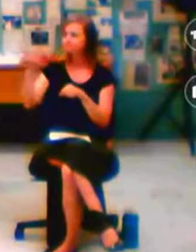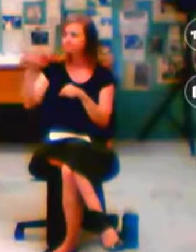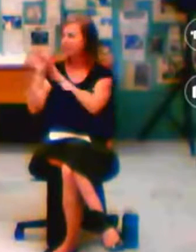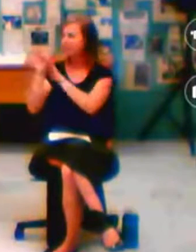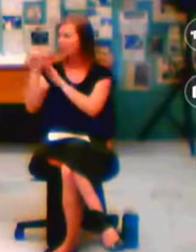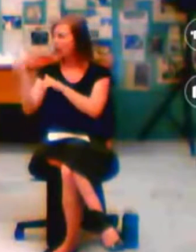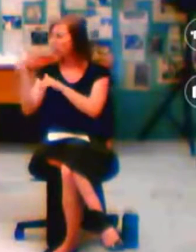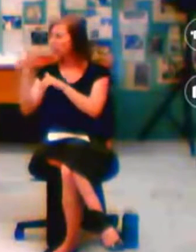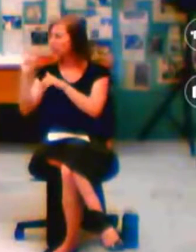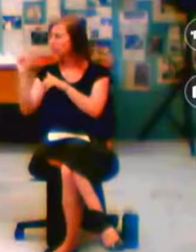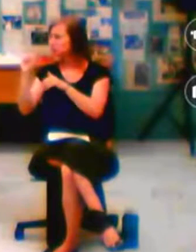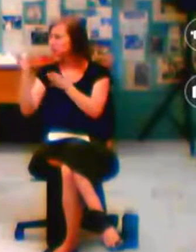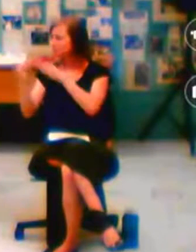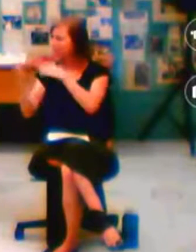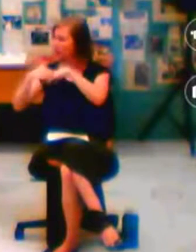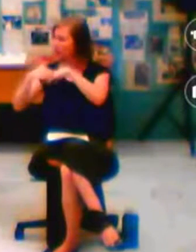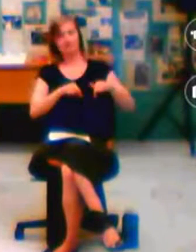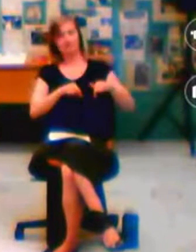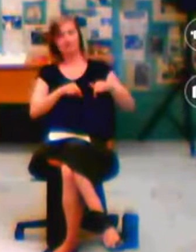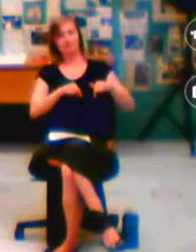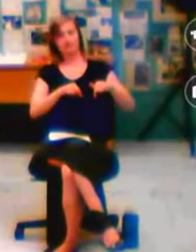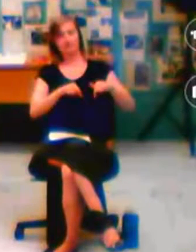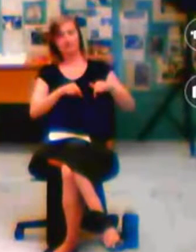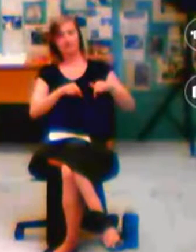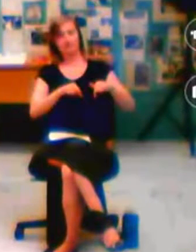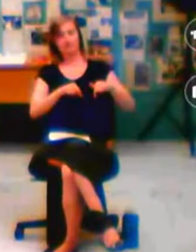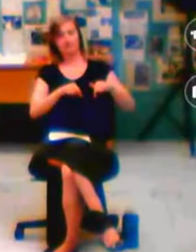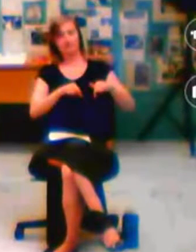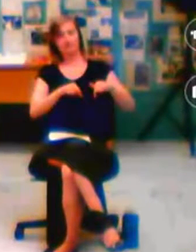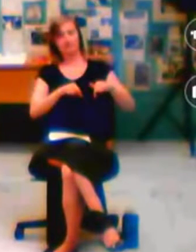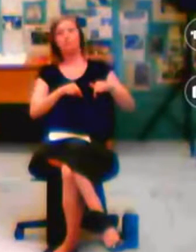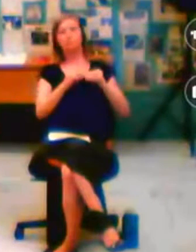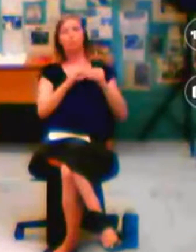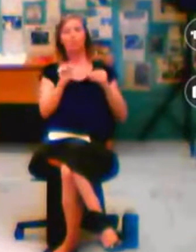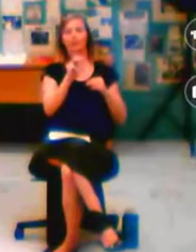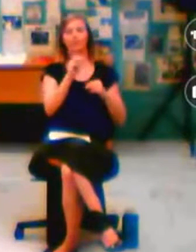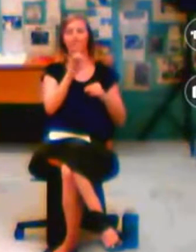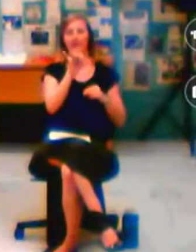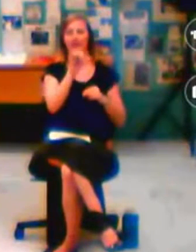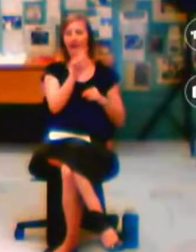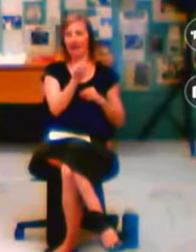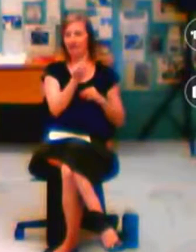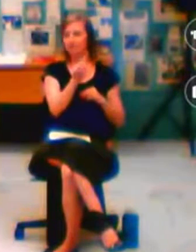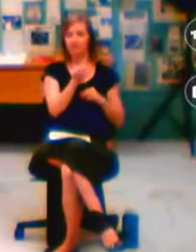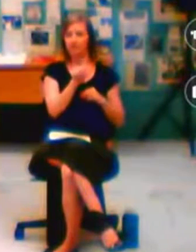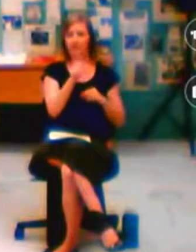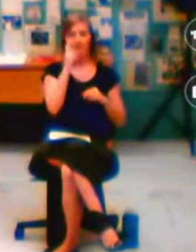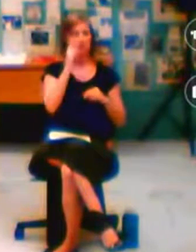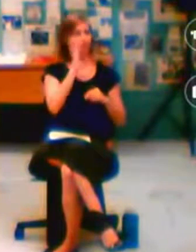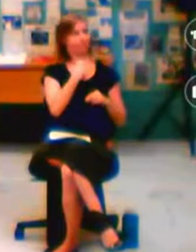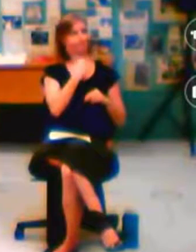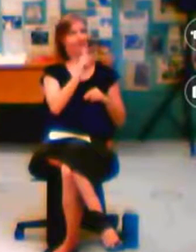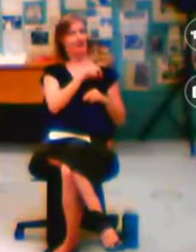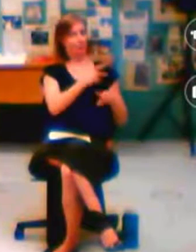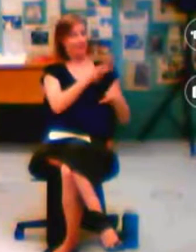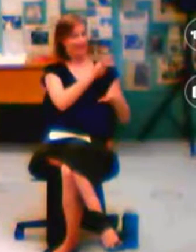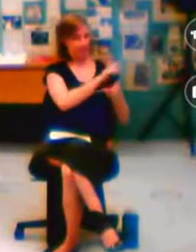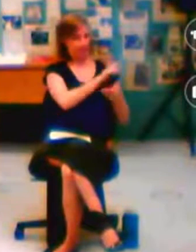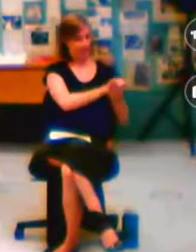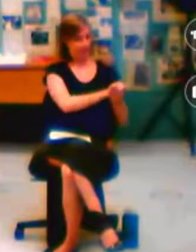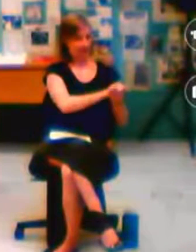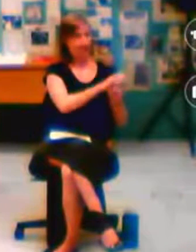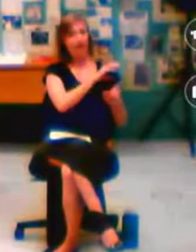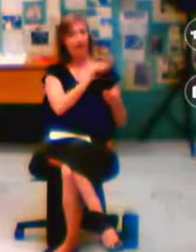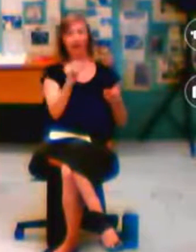at least you have a choice of different plans. You have, you know, some choice of different drug plans and so forth, so you have some choice. This plan, Colorado